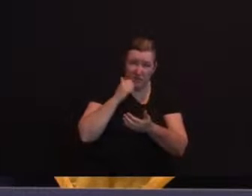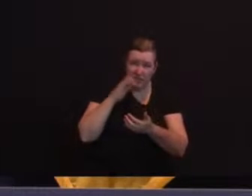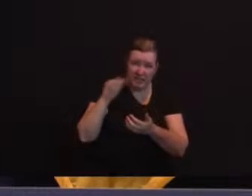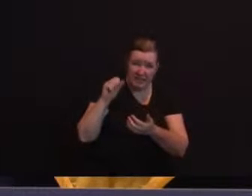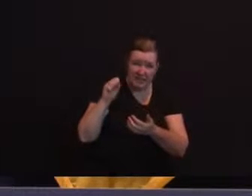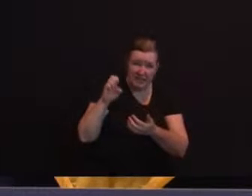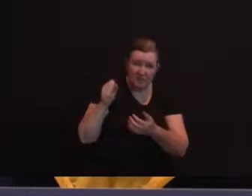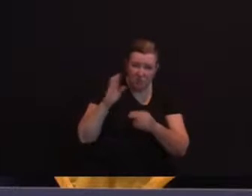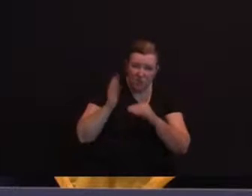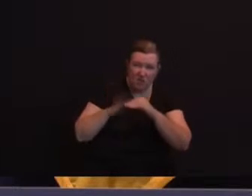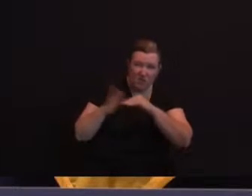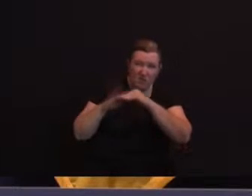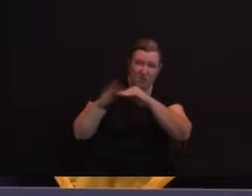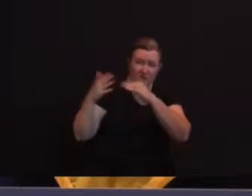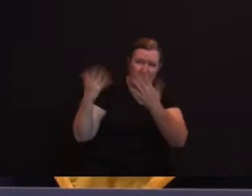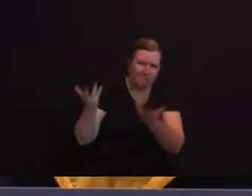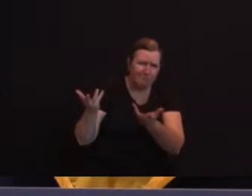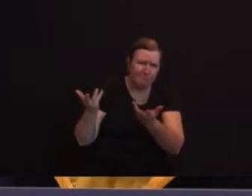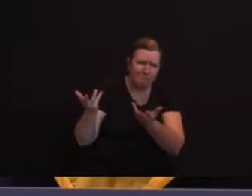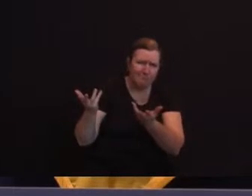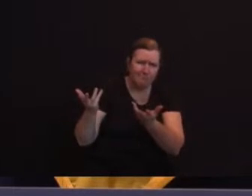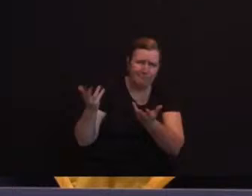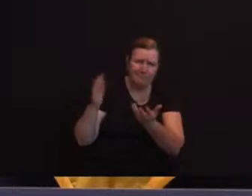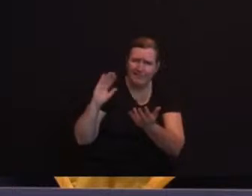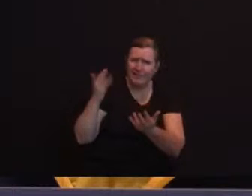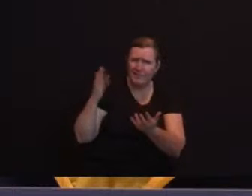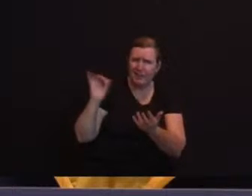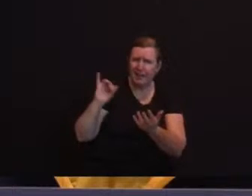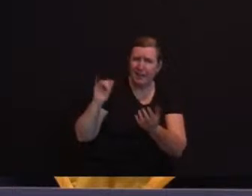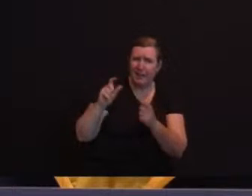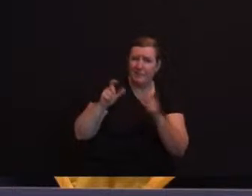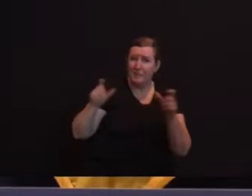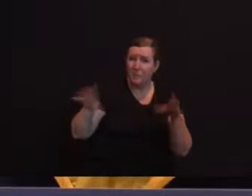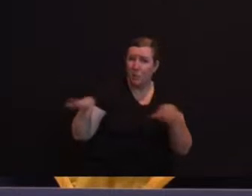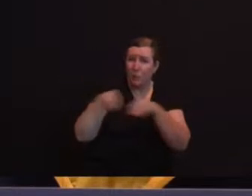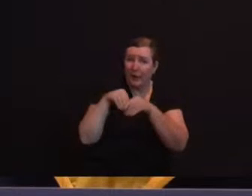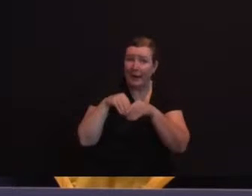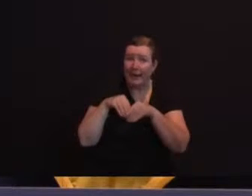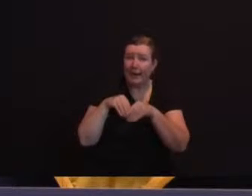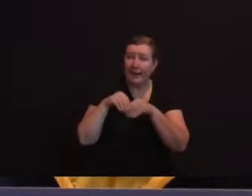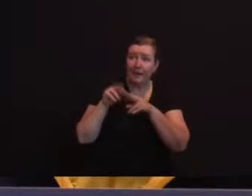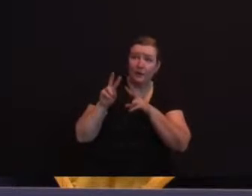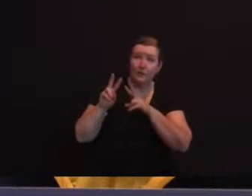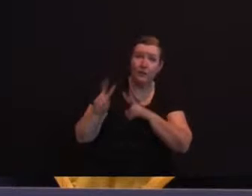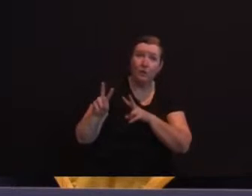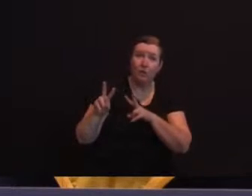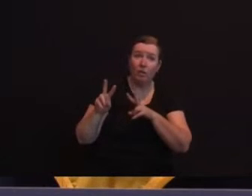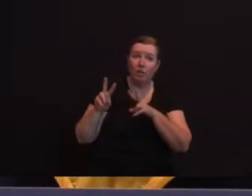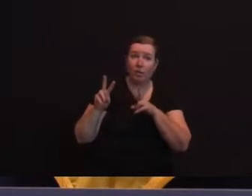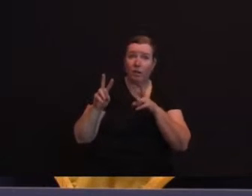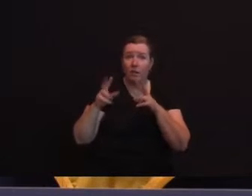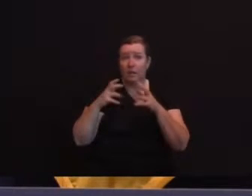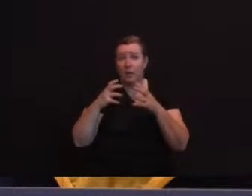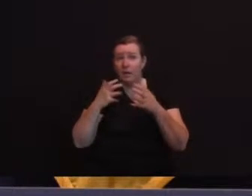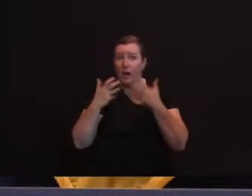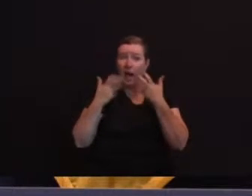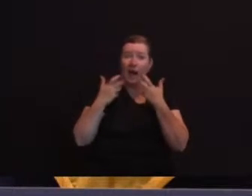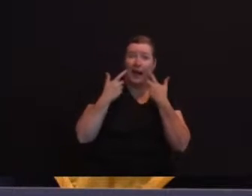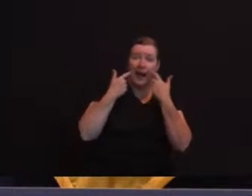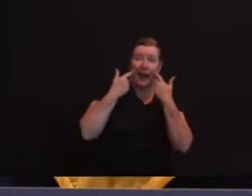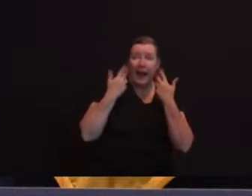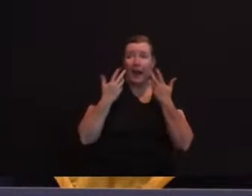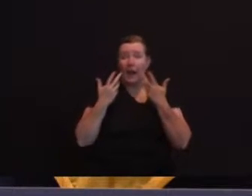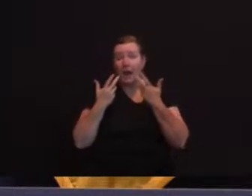go up? Because it would seem that, people at weddings and funerals are crying, screaming, laughing. I mean, there's a lot